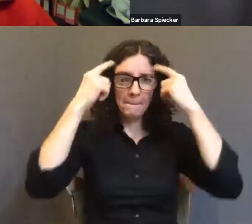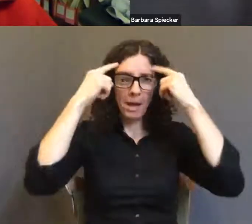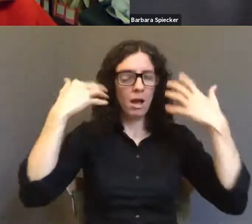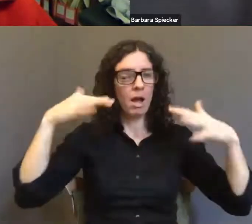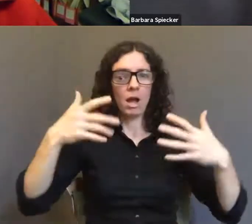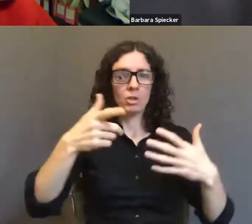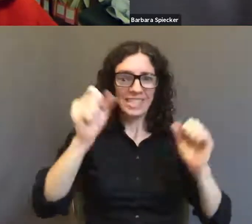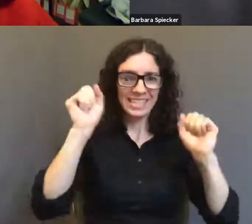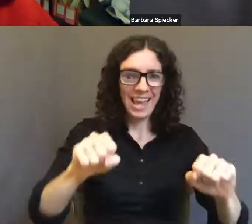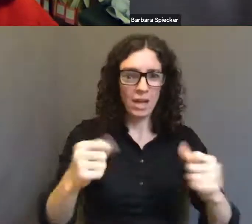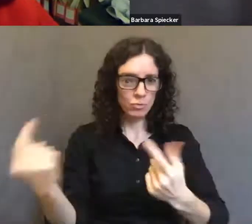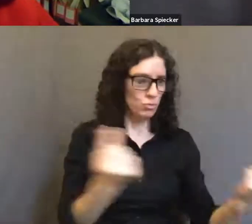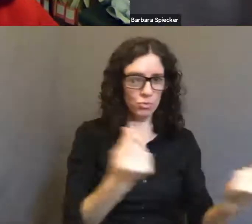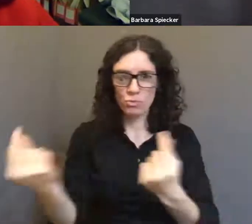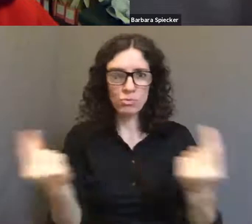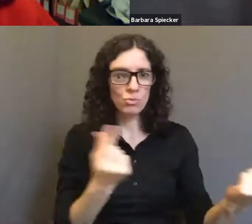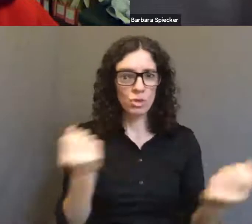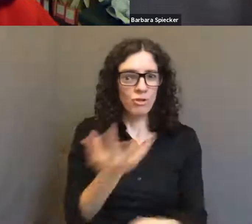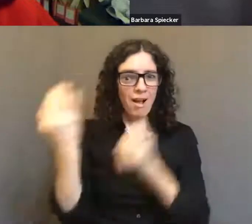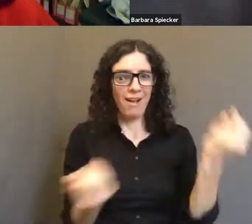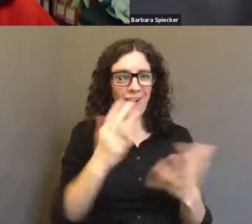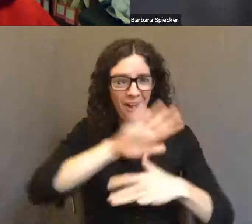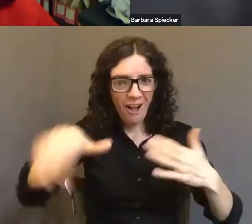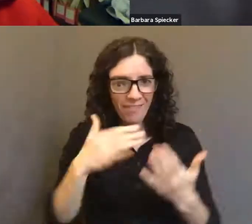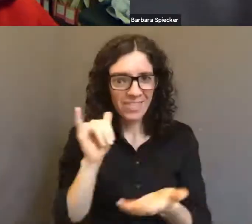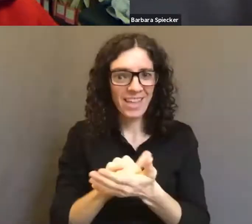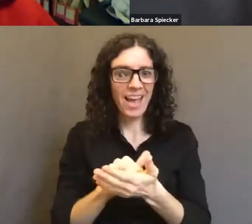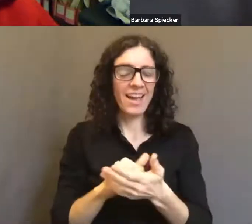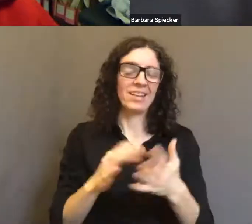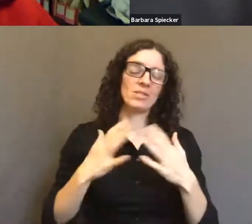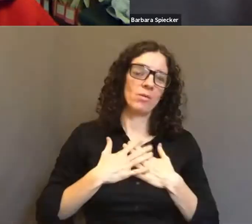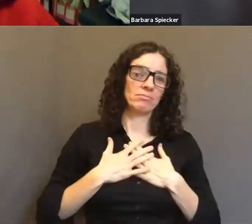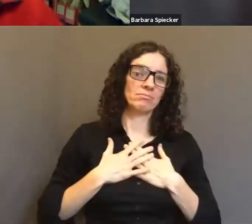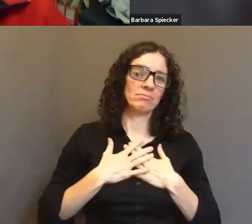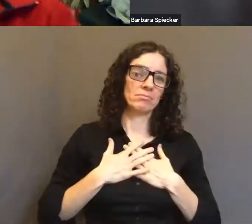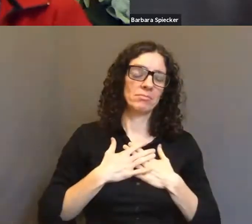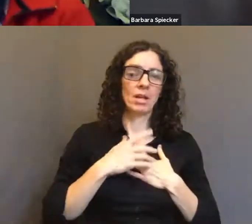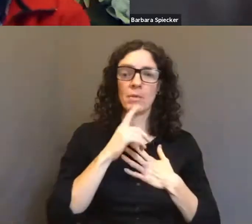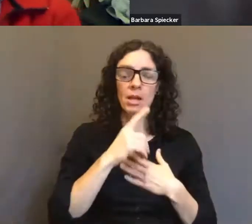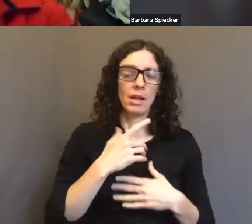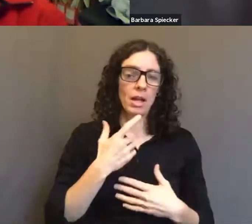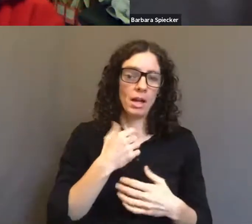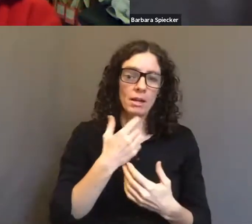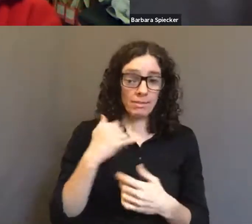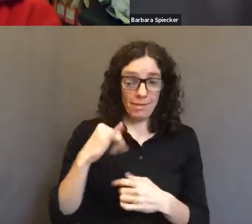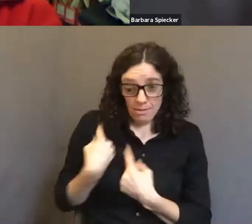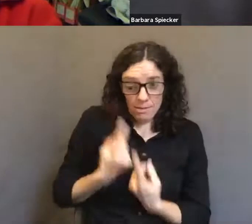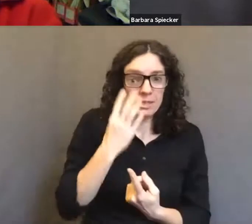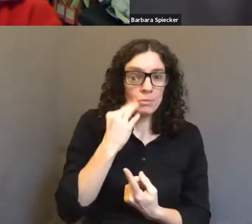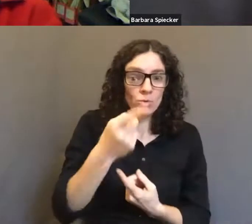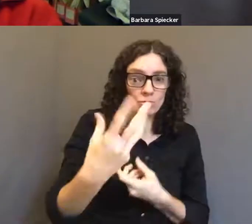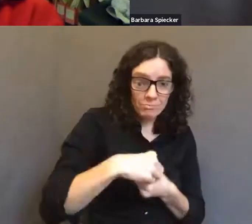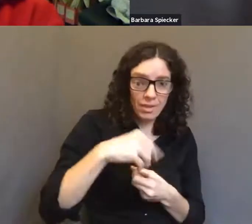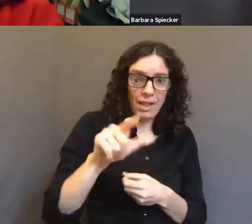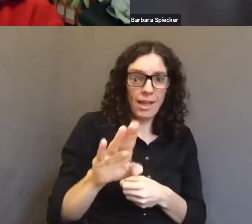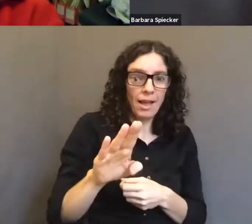is about to tell us. We've loved having Barbara in the lab. We're really going to miss her. I